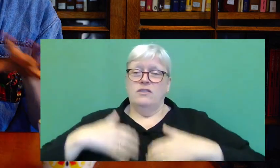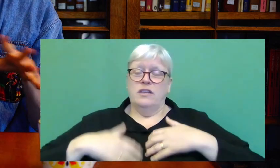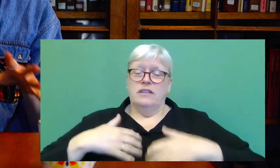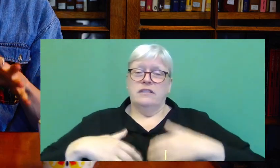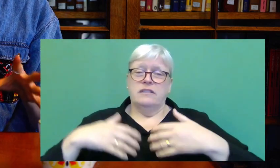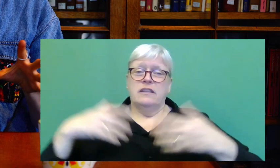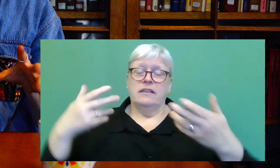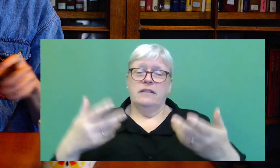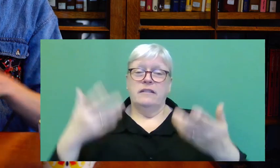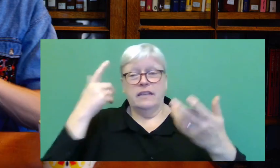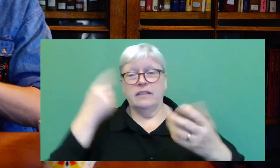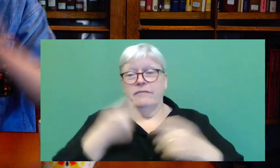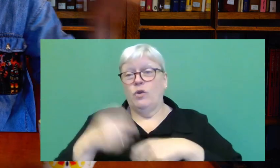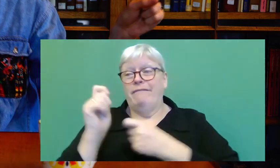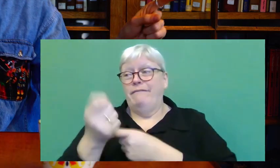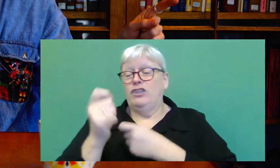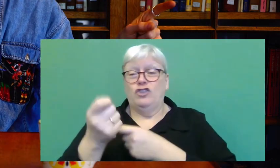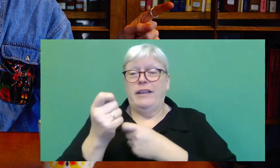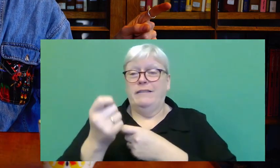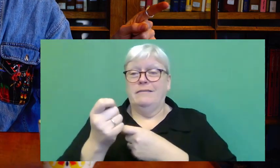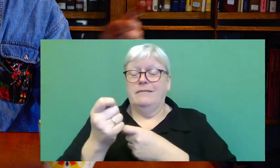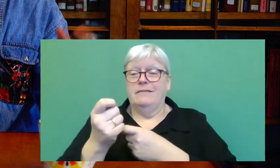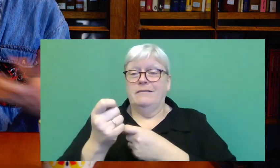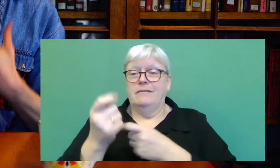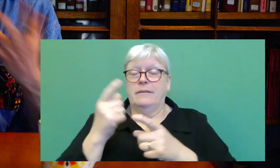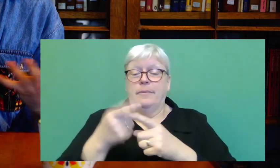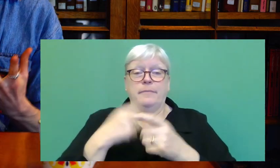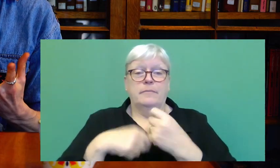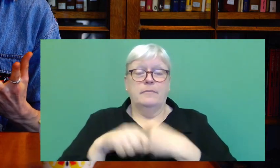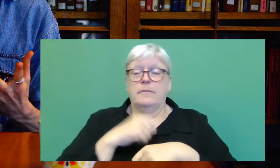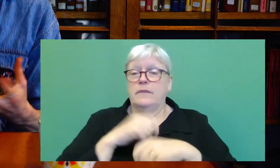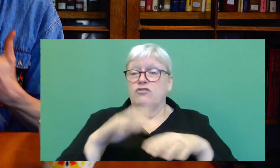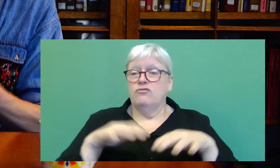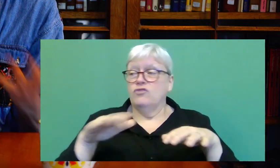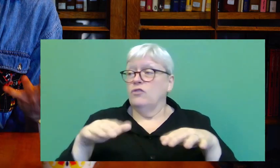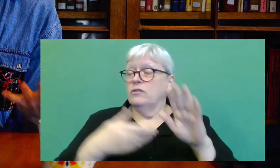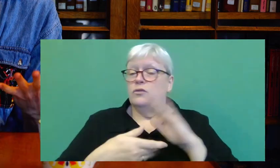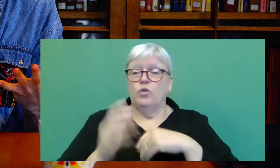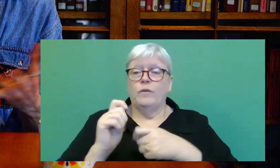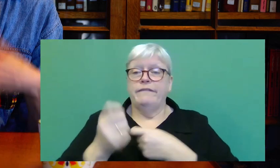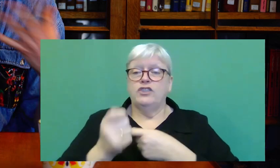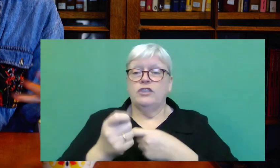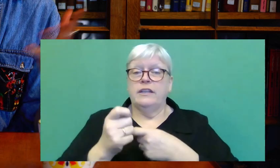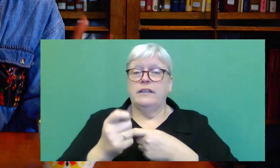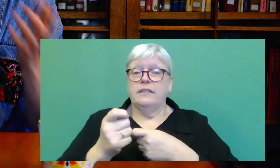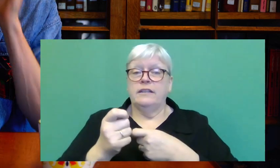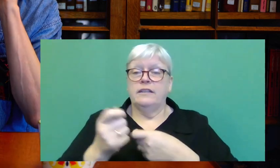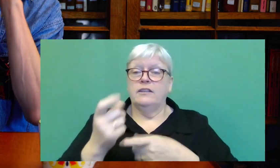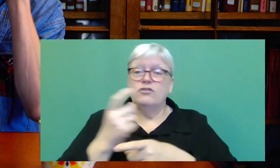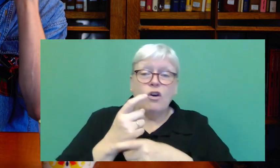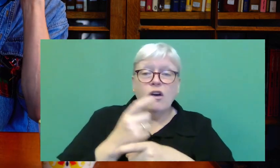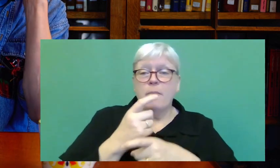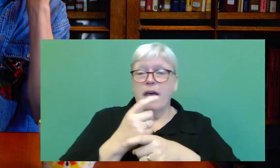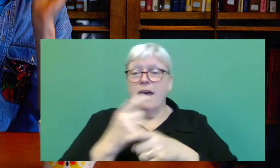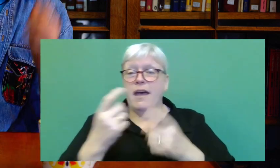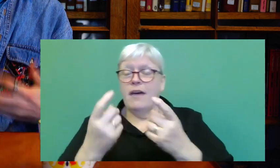you'd get these kids who would go away on fishing trips and they would start talking about all the stuff that I wanted to talk about too much too frequently as a